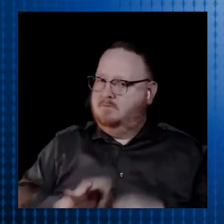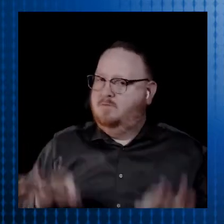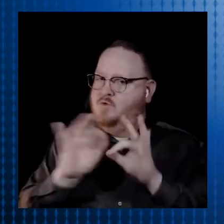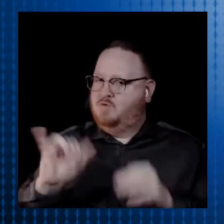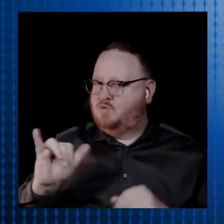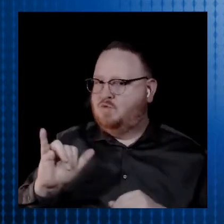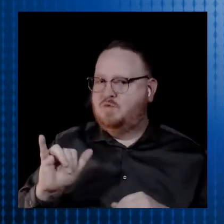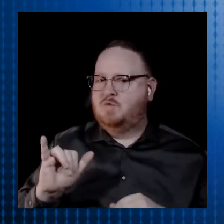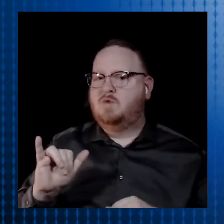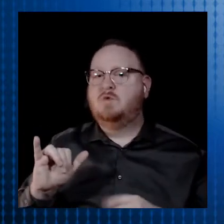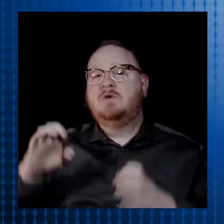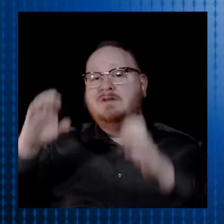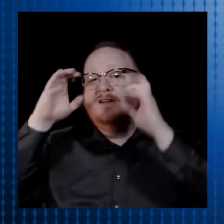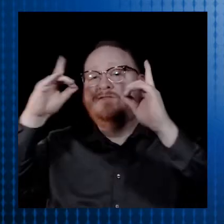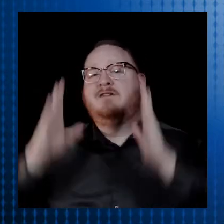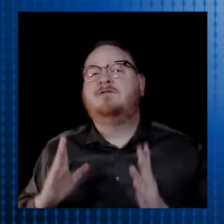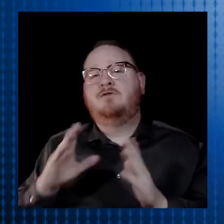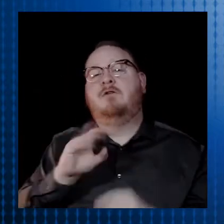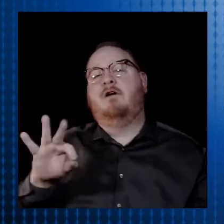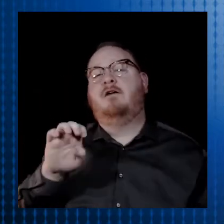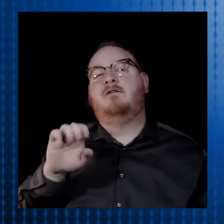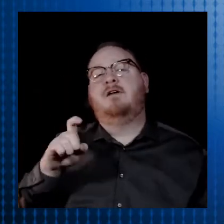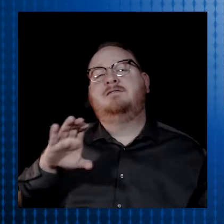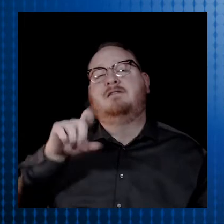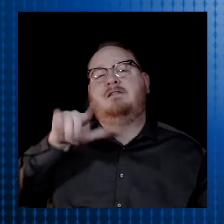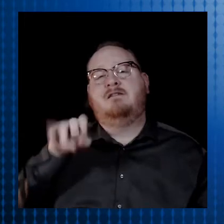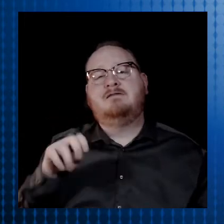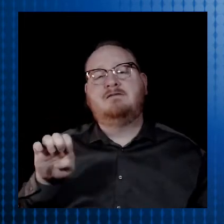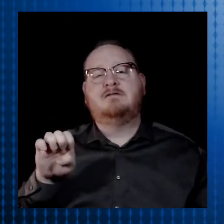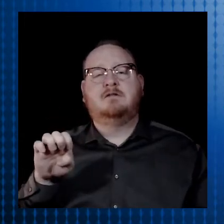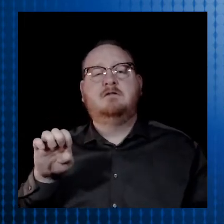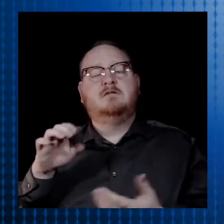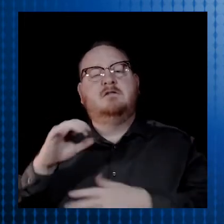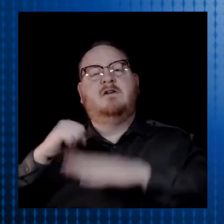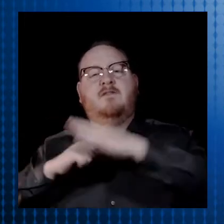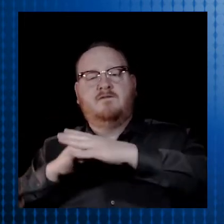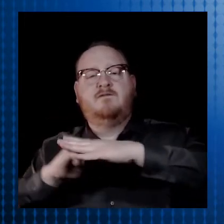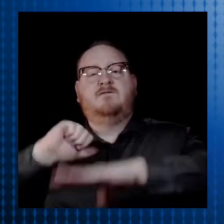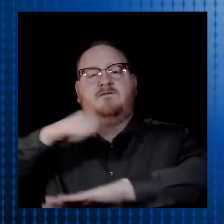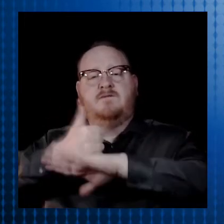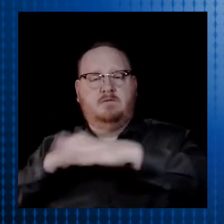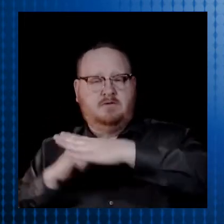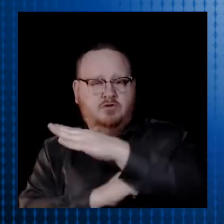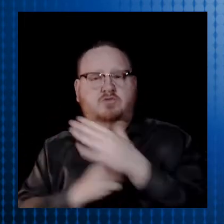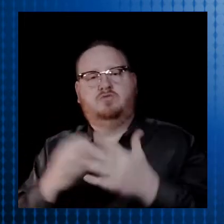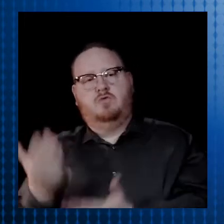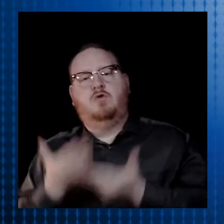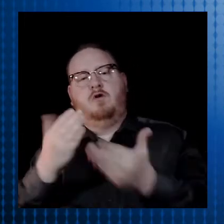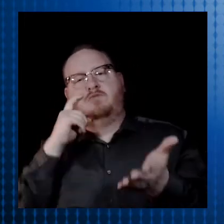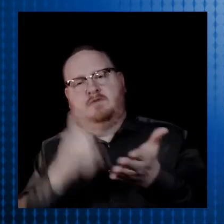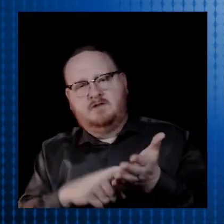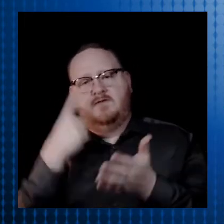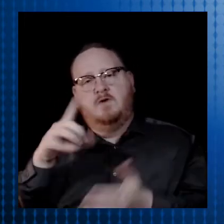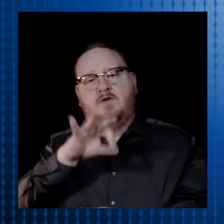the Educators of Excellence Foundation for offering recognition to deserving Flint community school